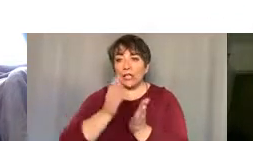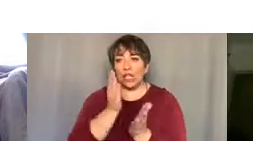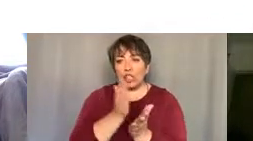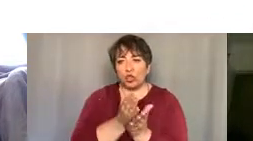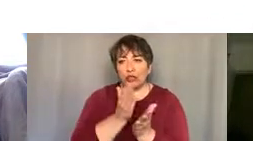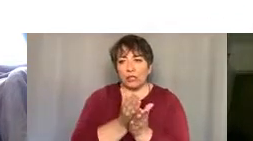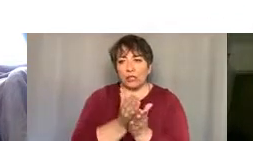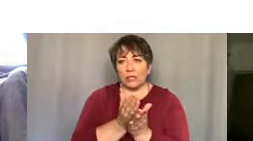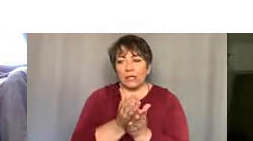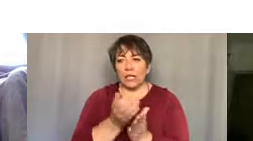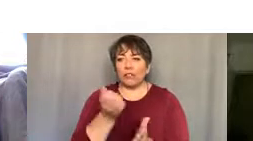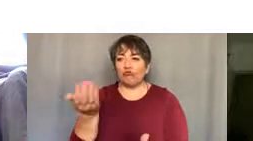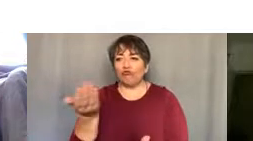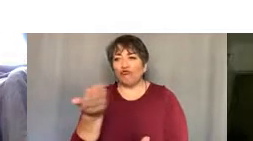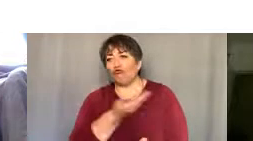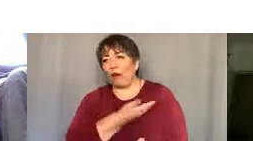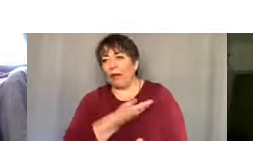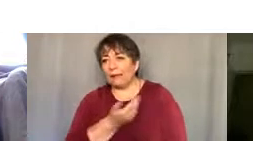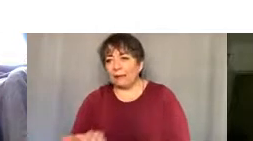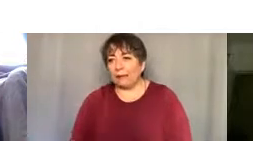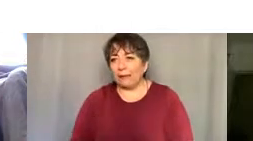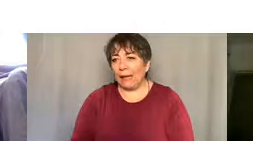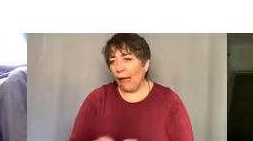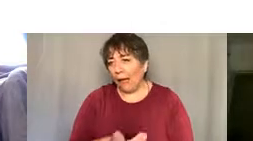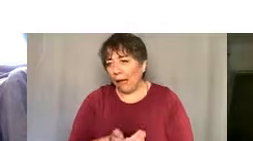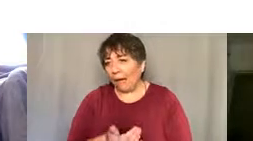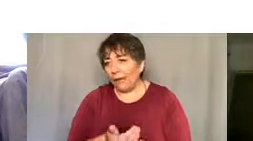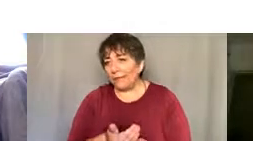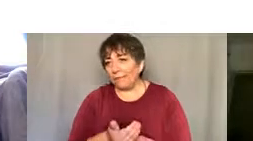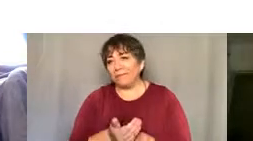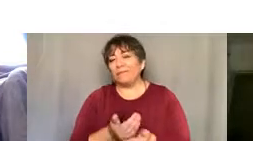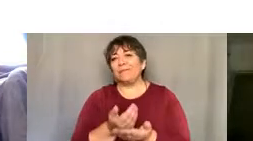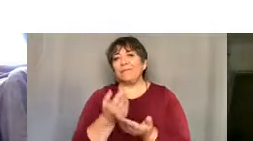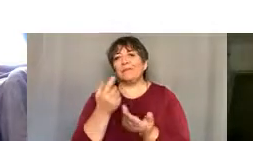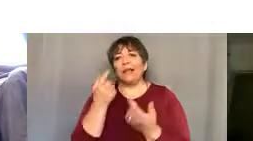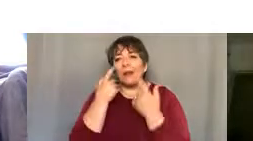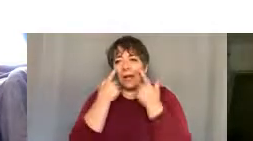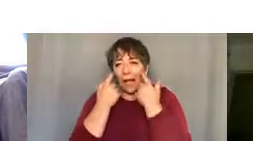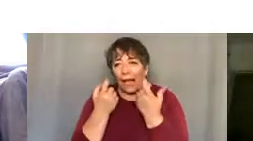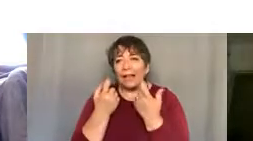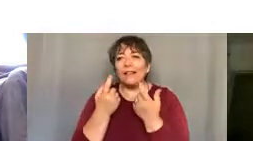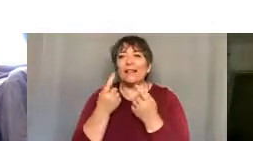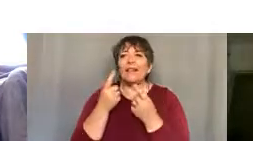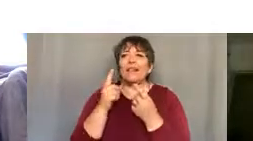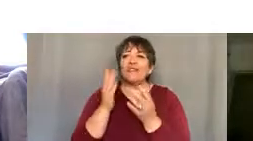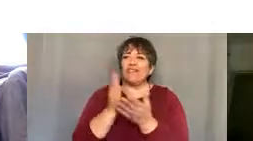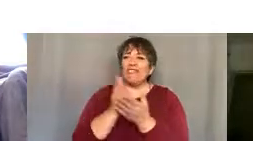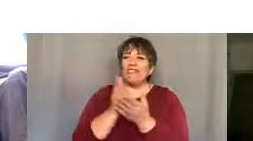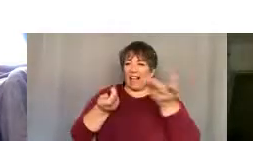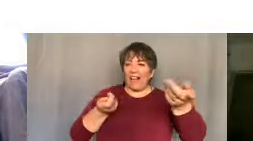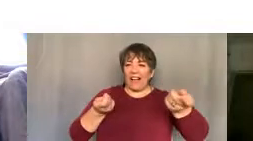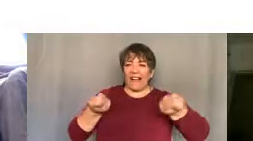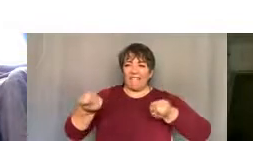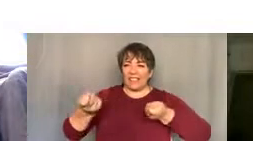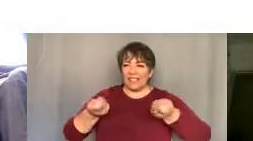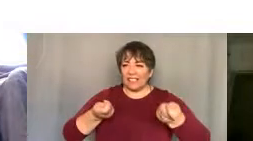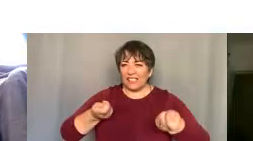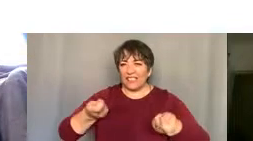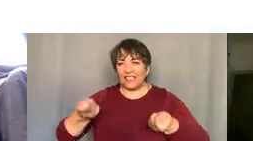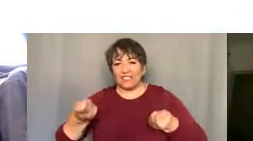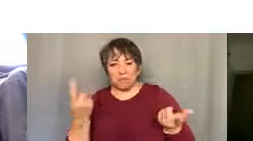of our titles are really long, I'm afraid. So she leads on the governance corporate aspects of medicines management.